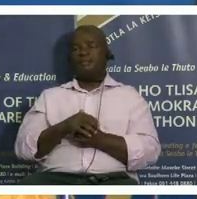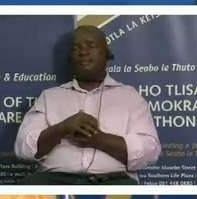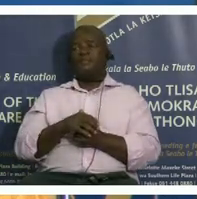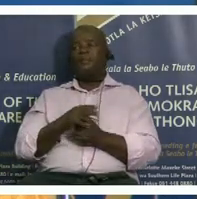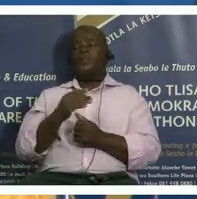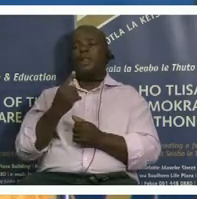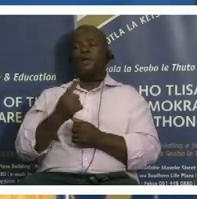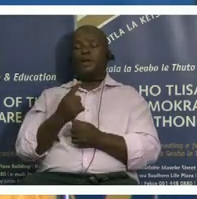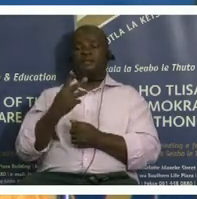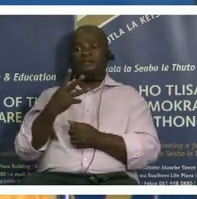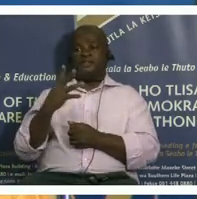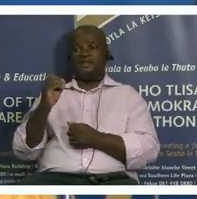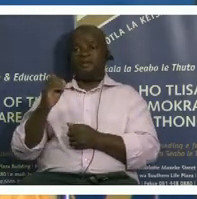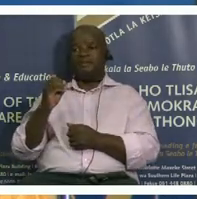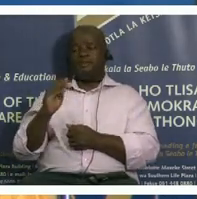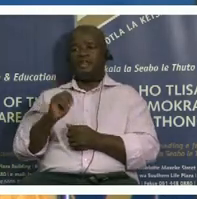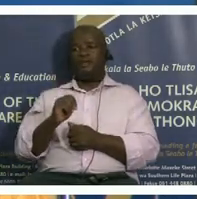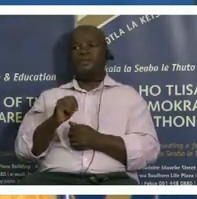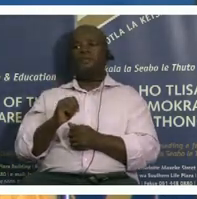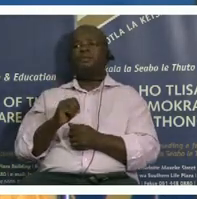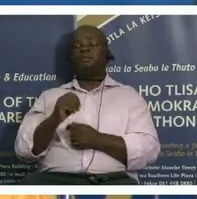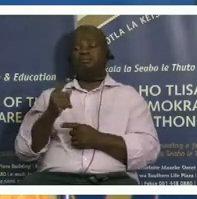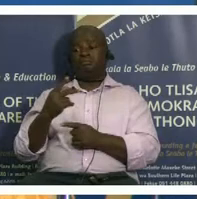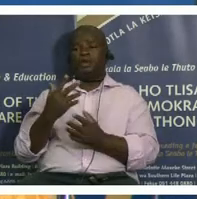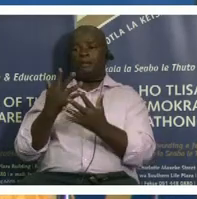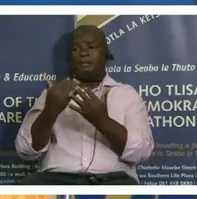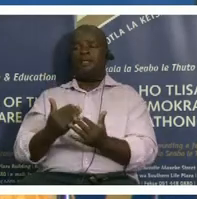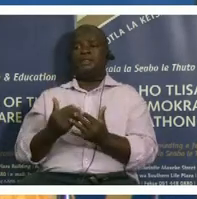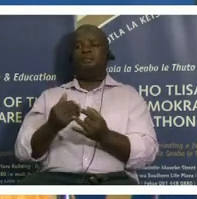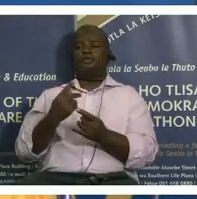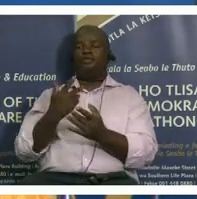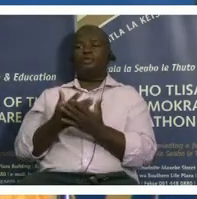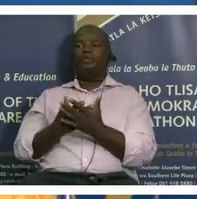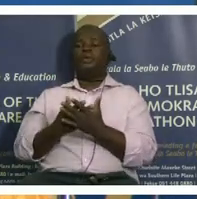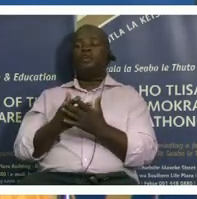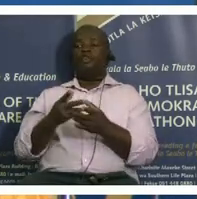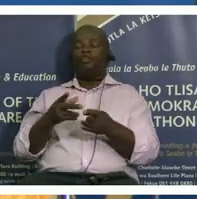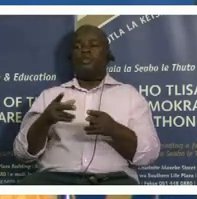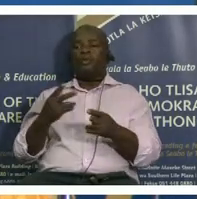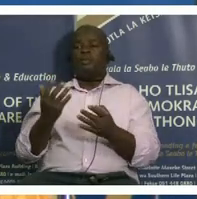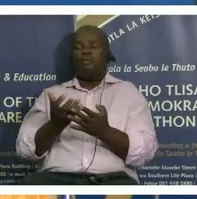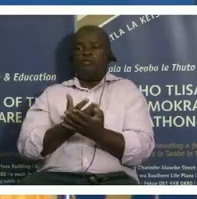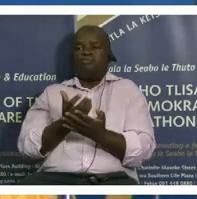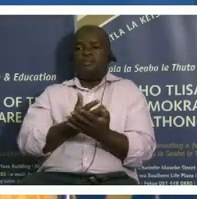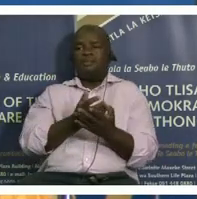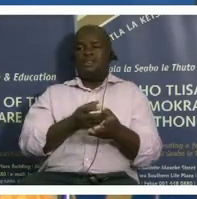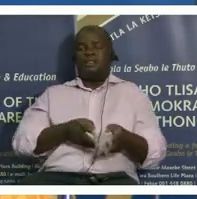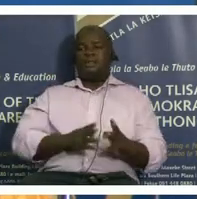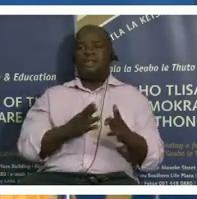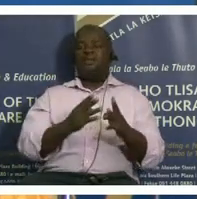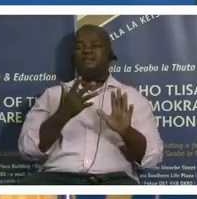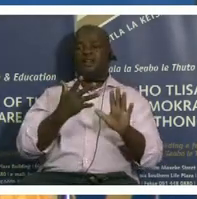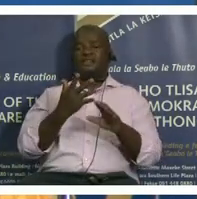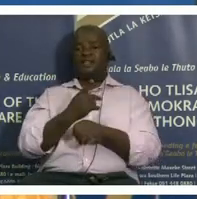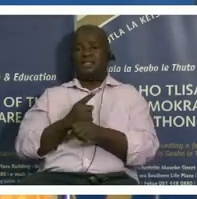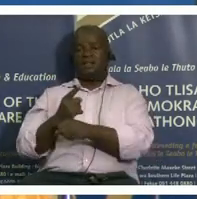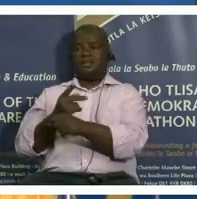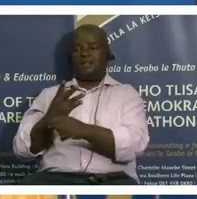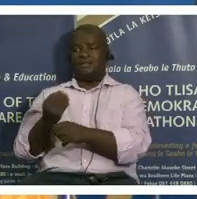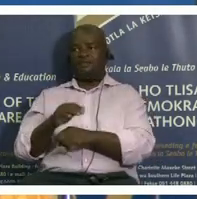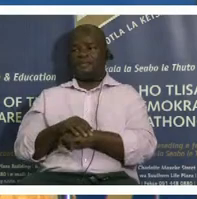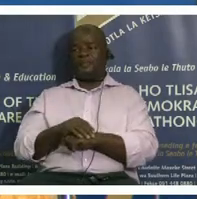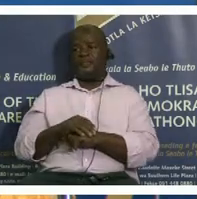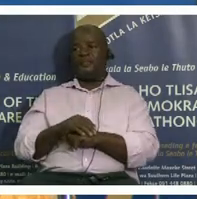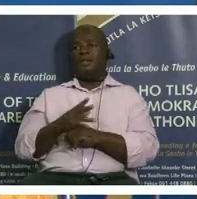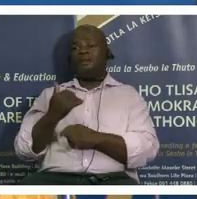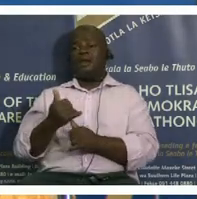of 150 million is budgeted for the regraveling program in all five districts. We are